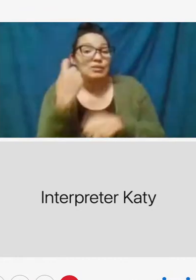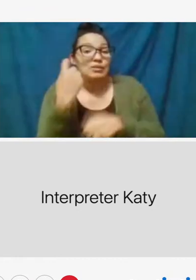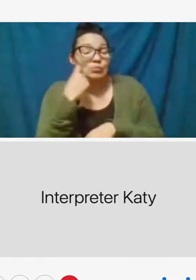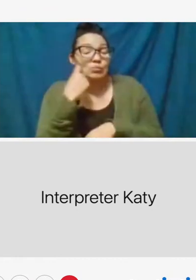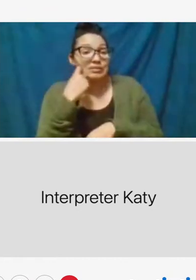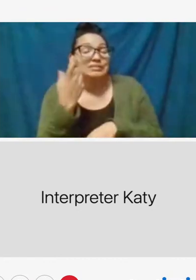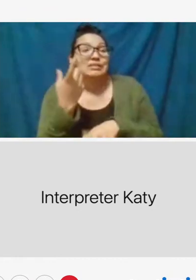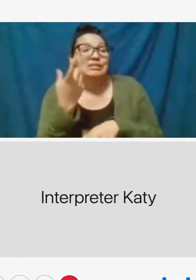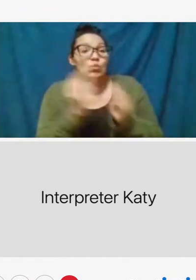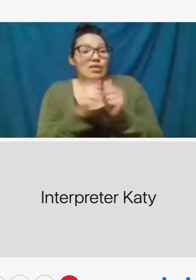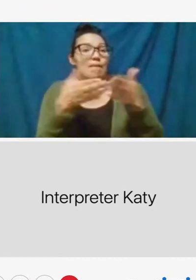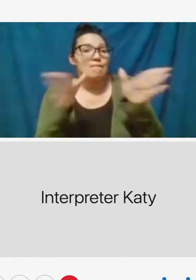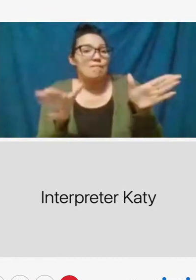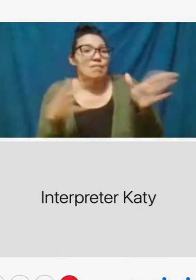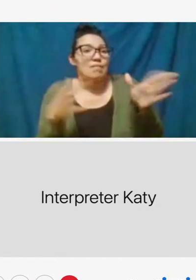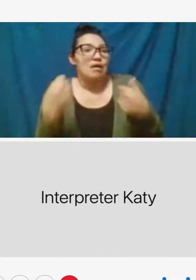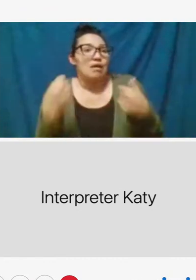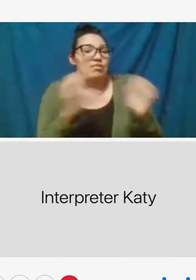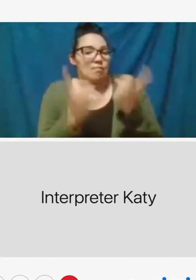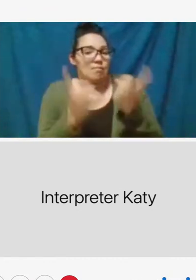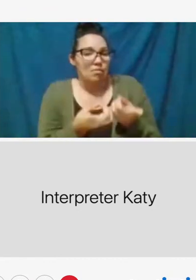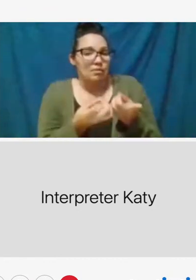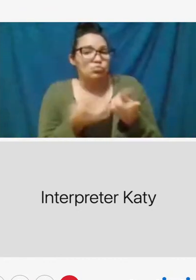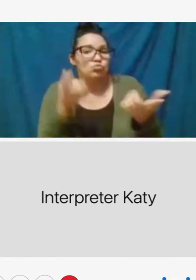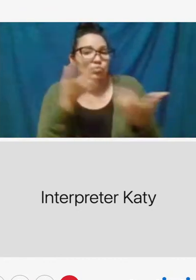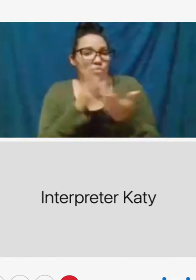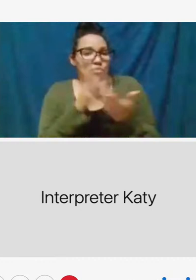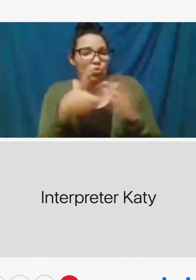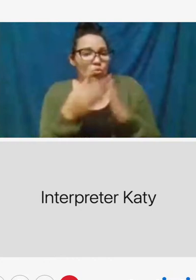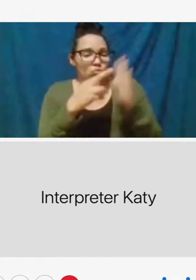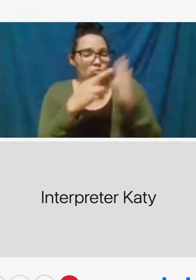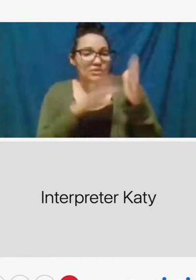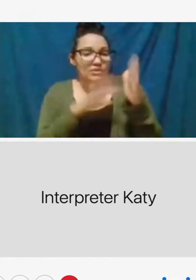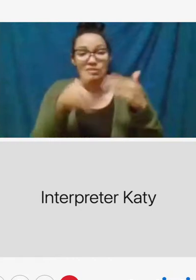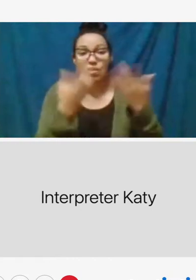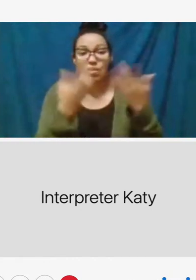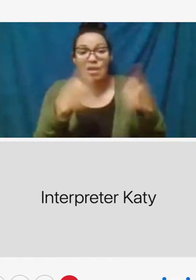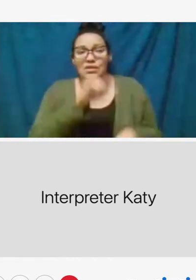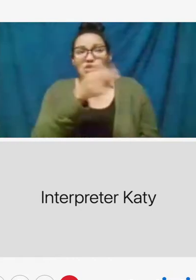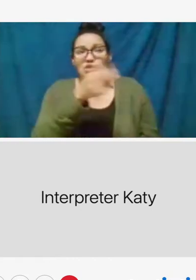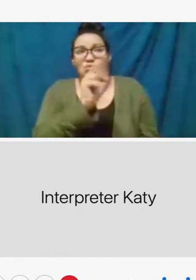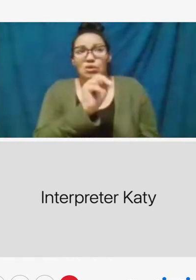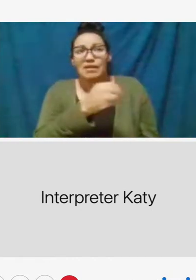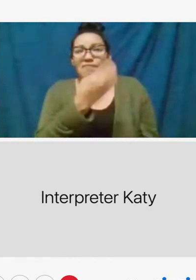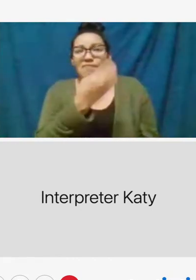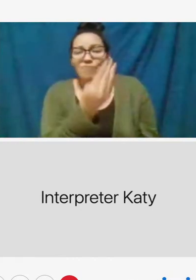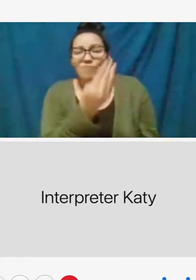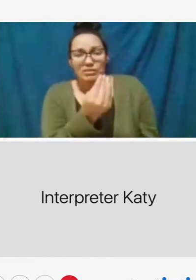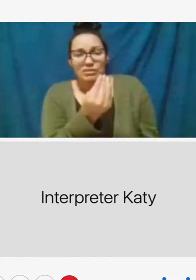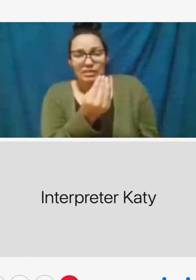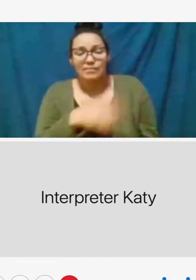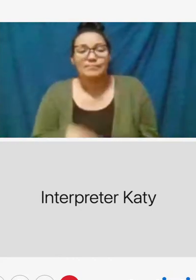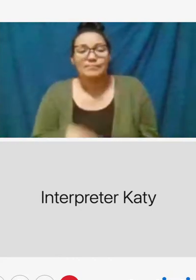department and so these all took effect on January the 14th next slide